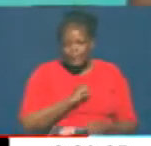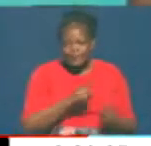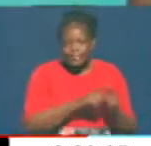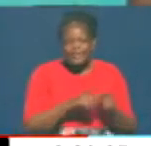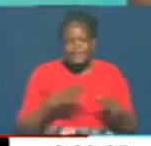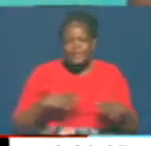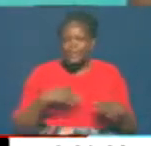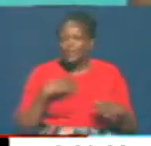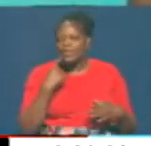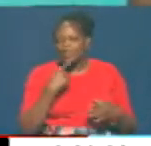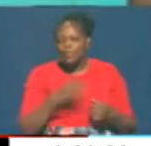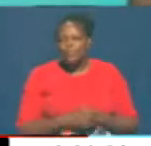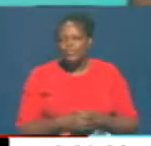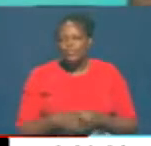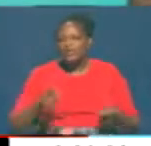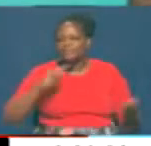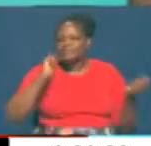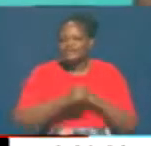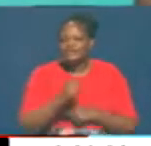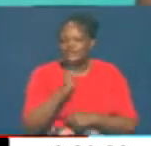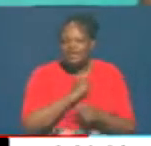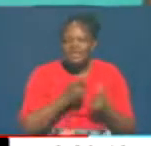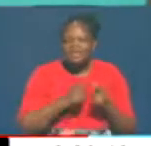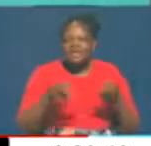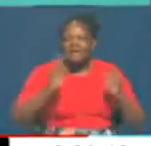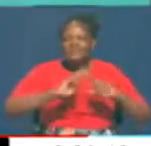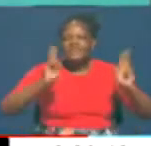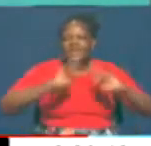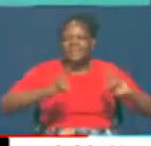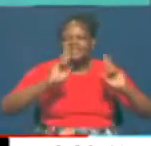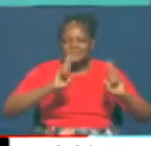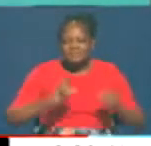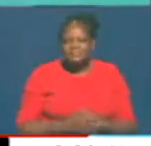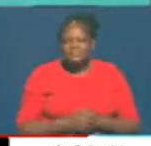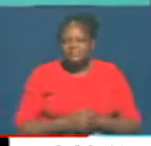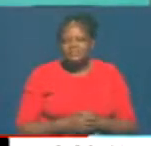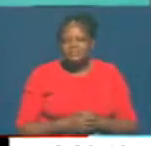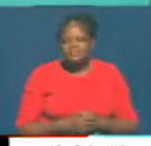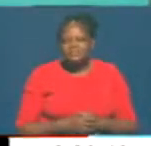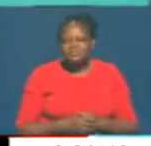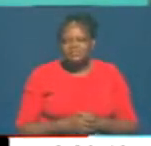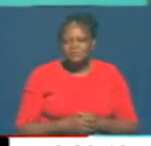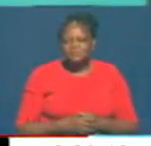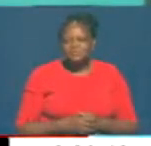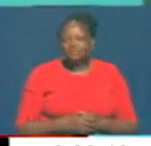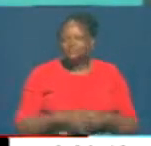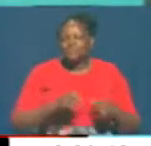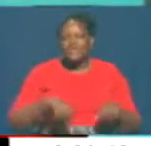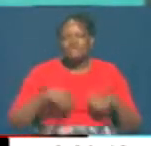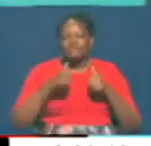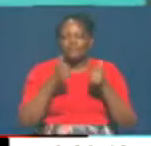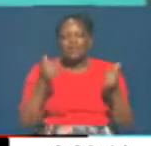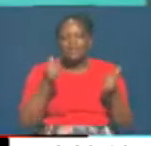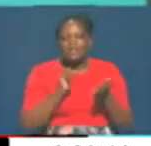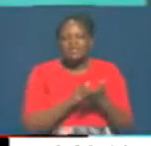been reformed and are ready to stay a meaningful life so that they do not